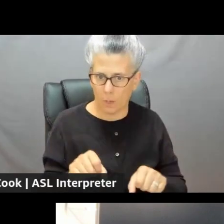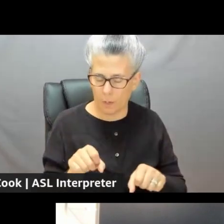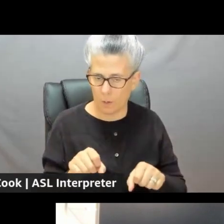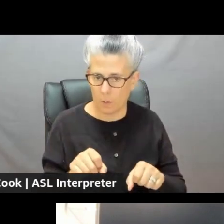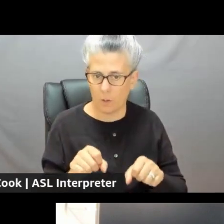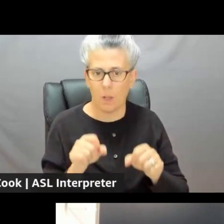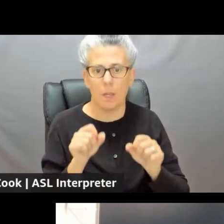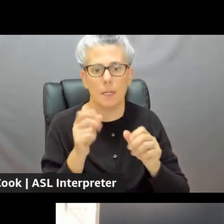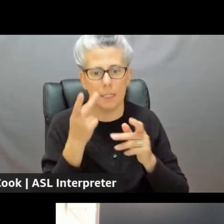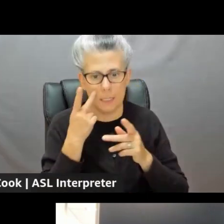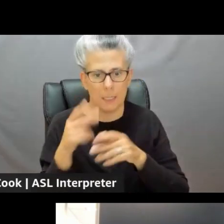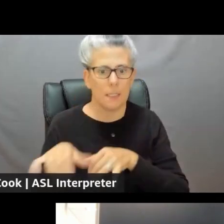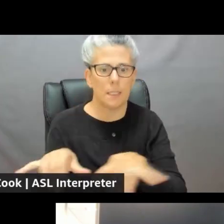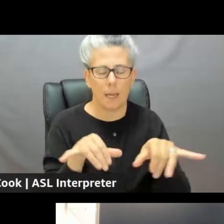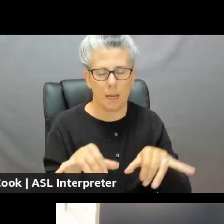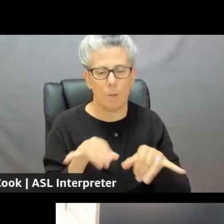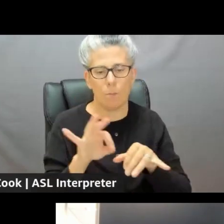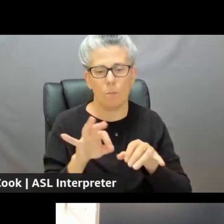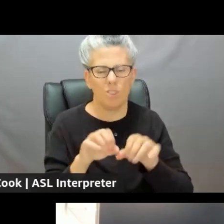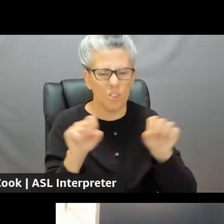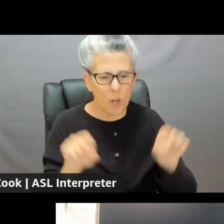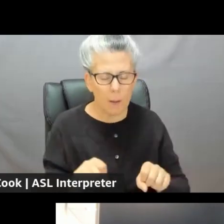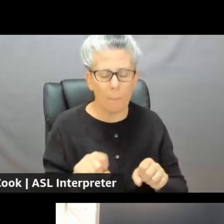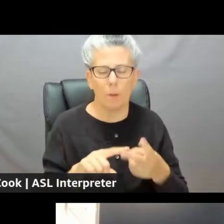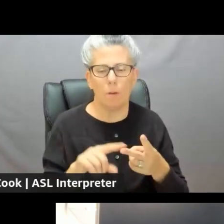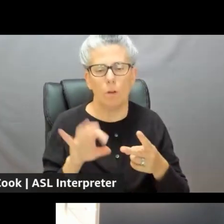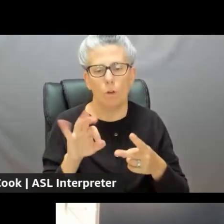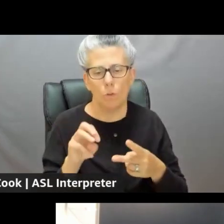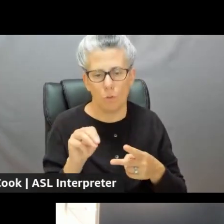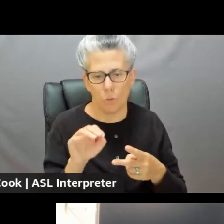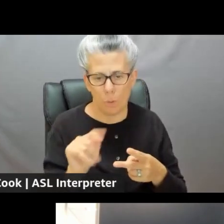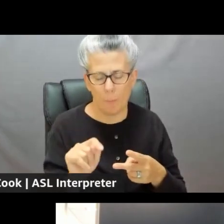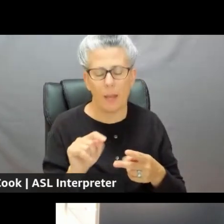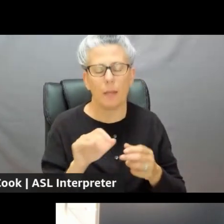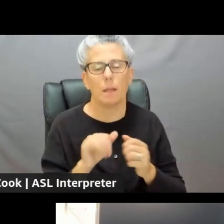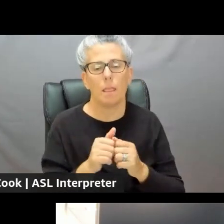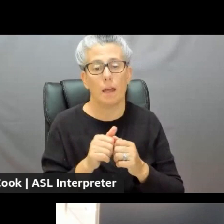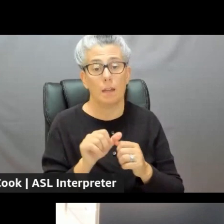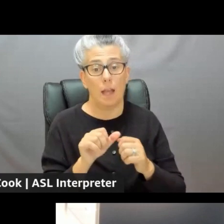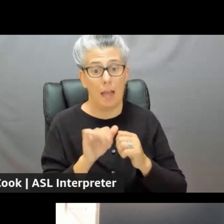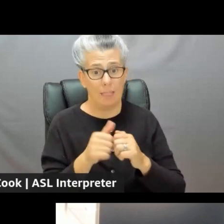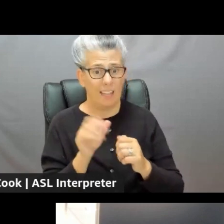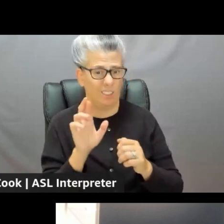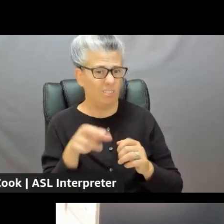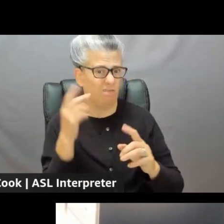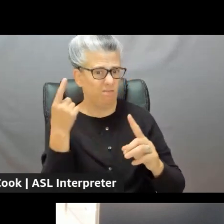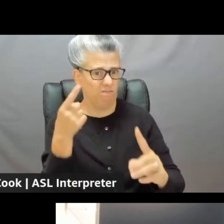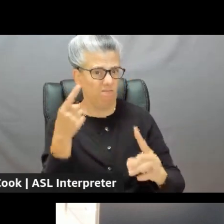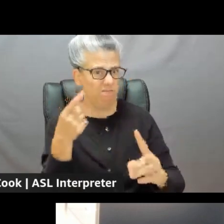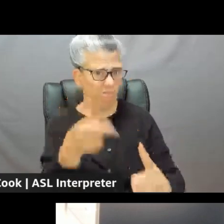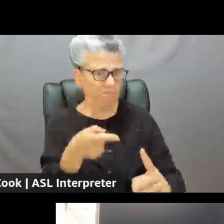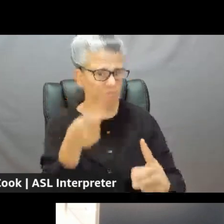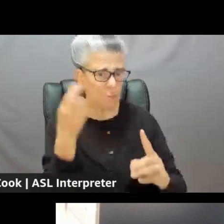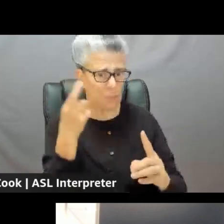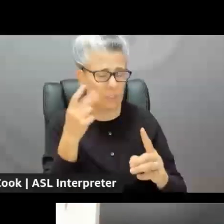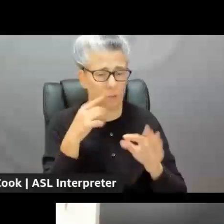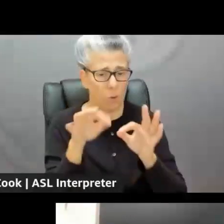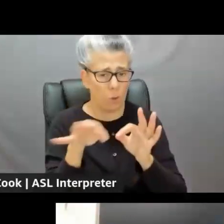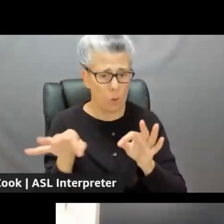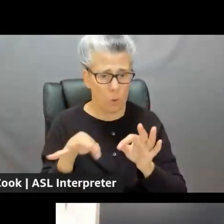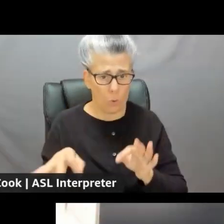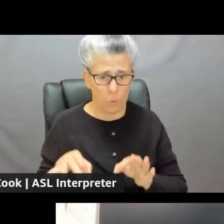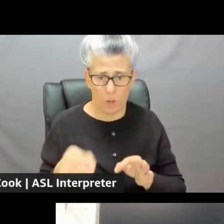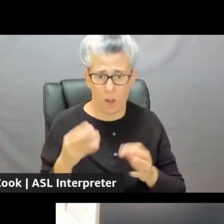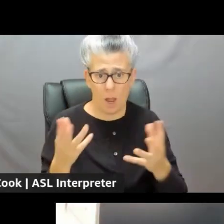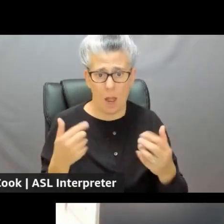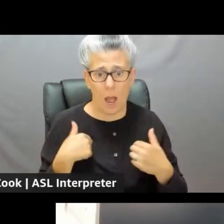or format. And that's what like infrastructure as code for a beginner person would be, right? Like I would want to author this template, right? I want